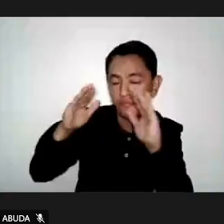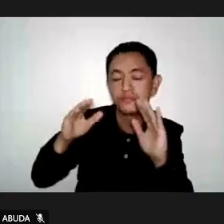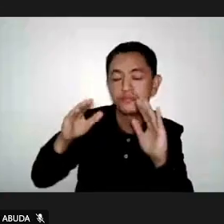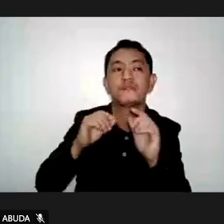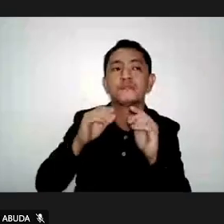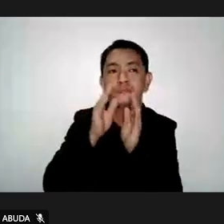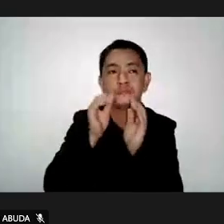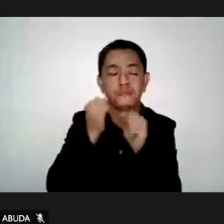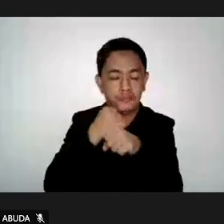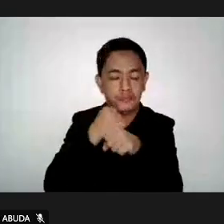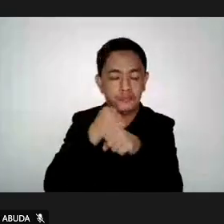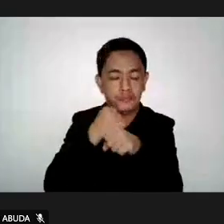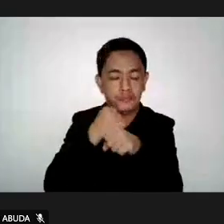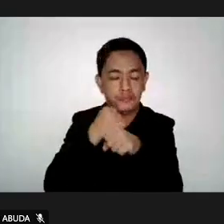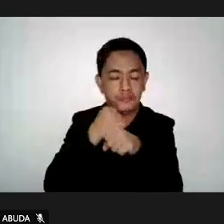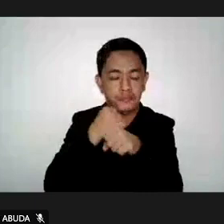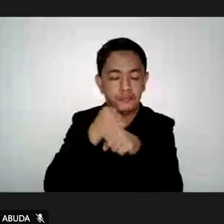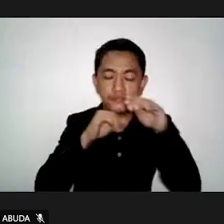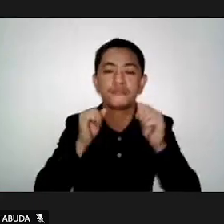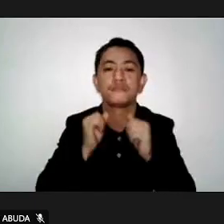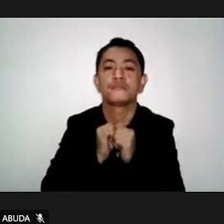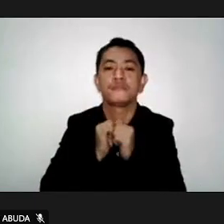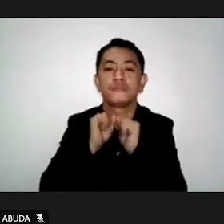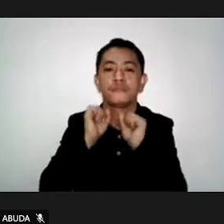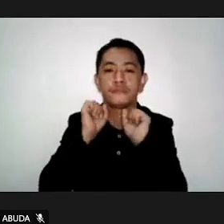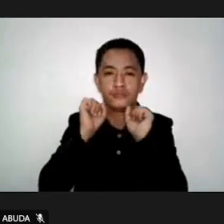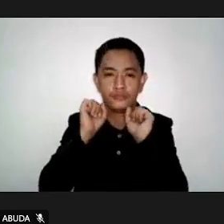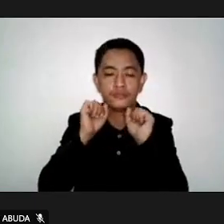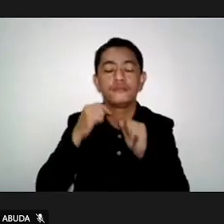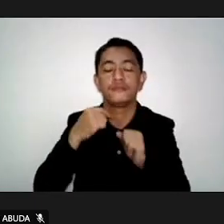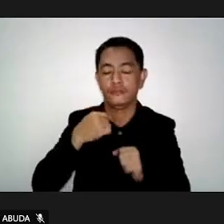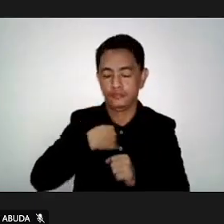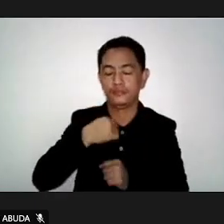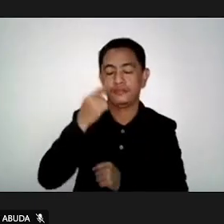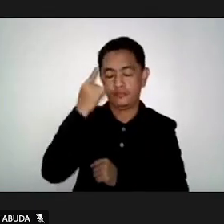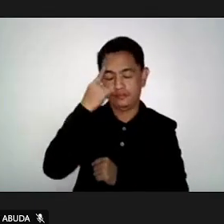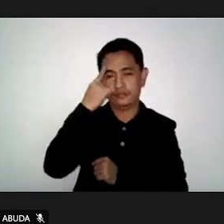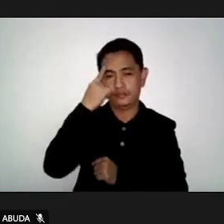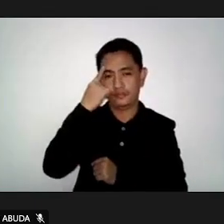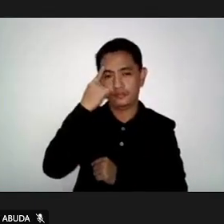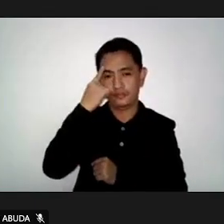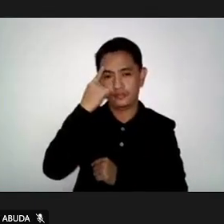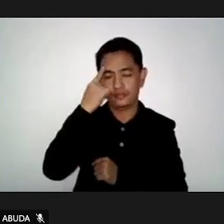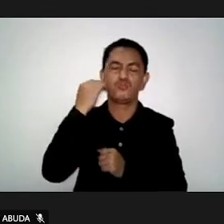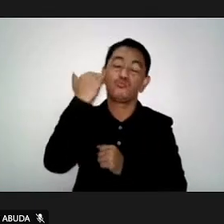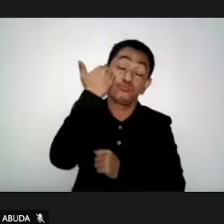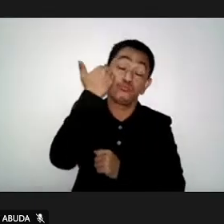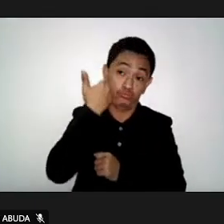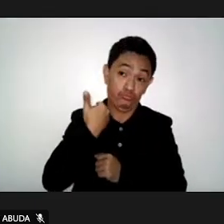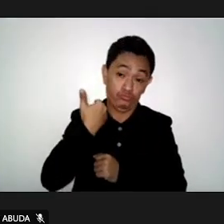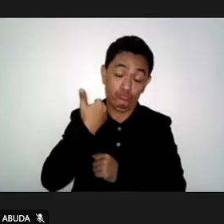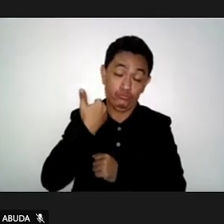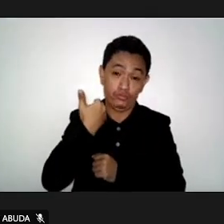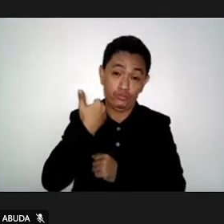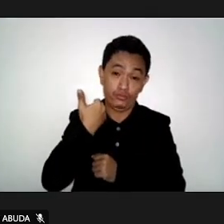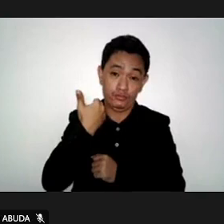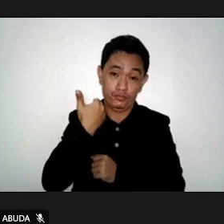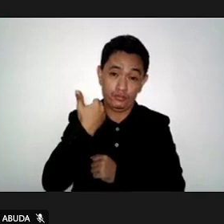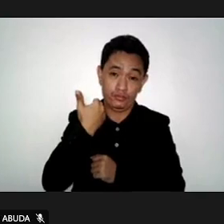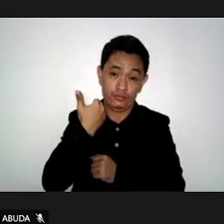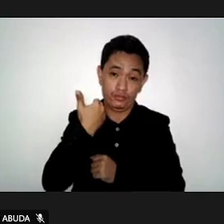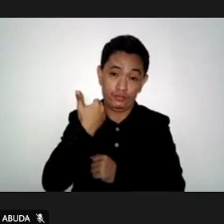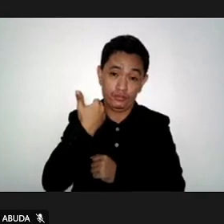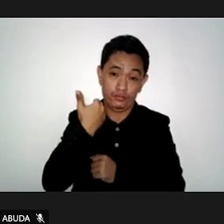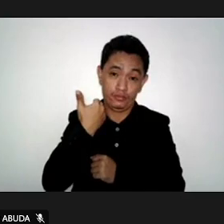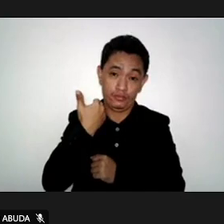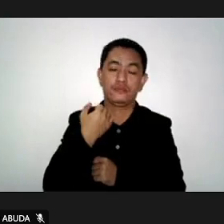Or sponsoring library hubs and making sure that books are accessible, diba? Is something that I